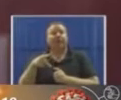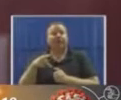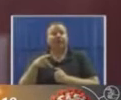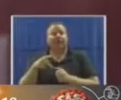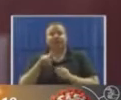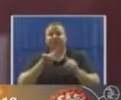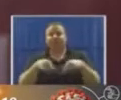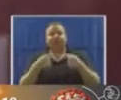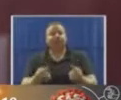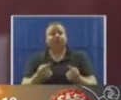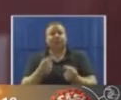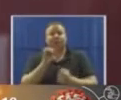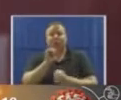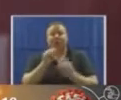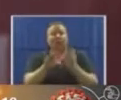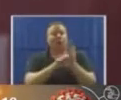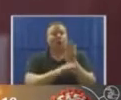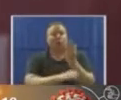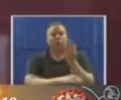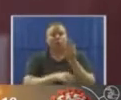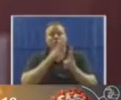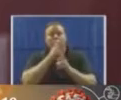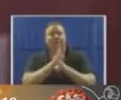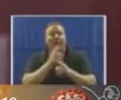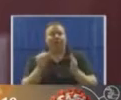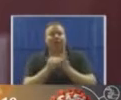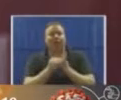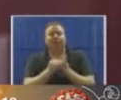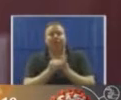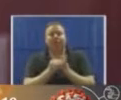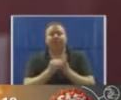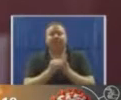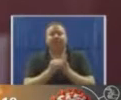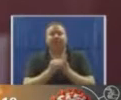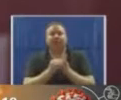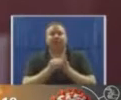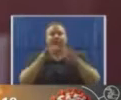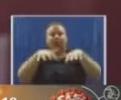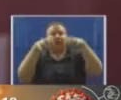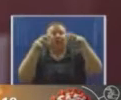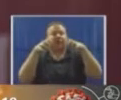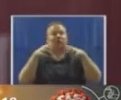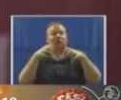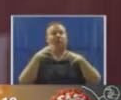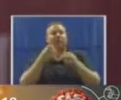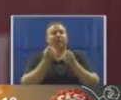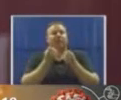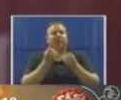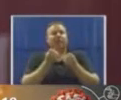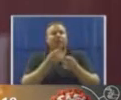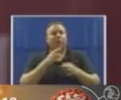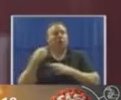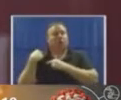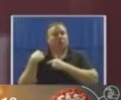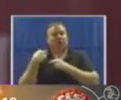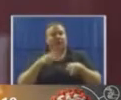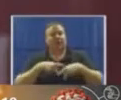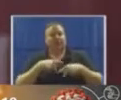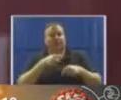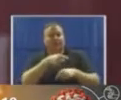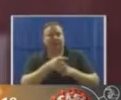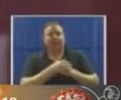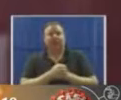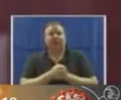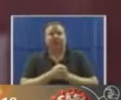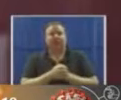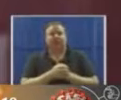unable to execute their constitutional mandate to hold the executive to account, and Cabinet stood